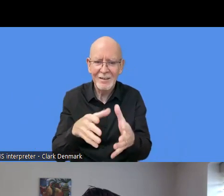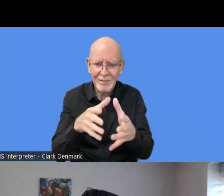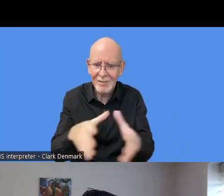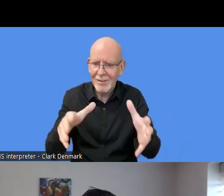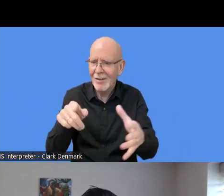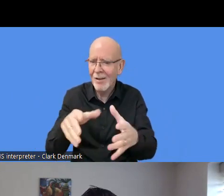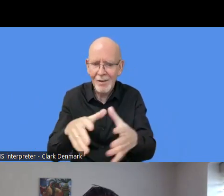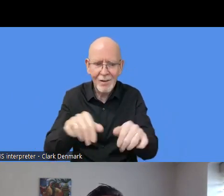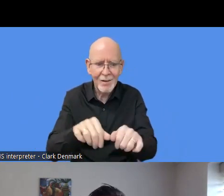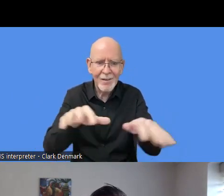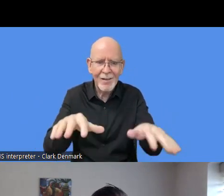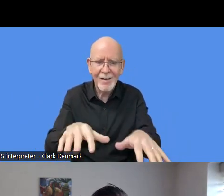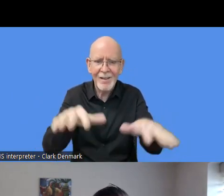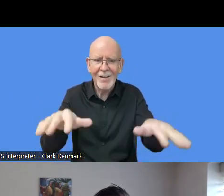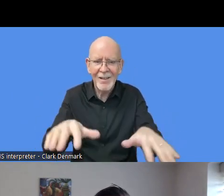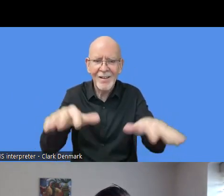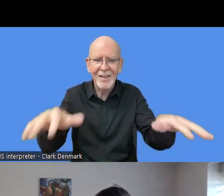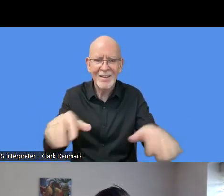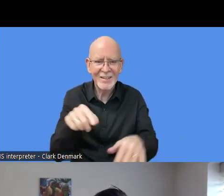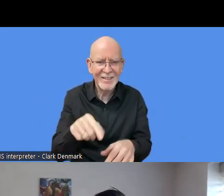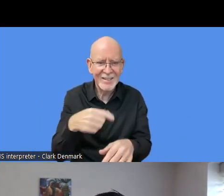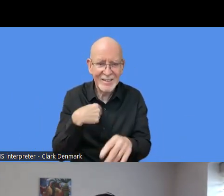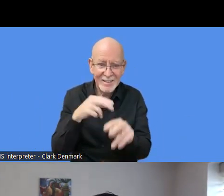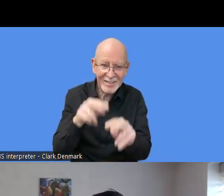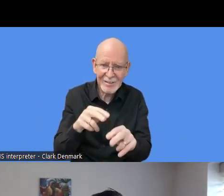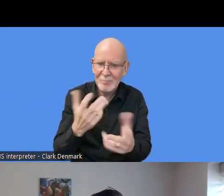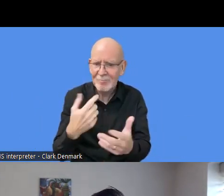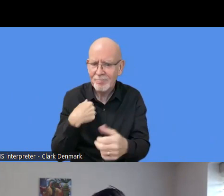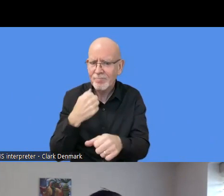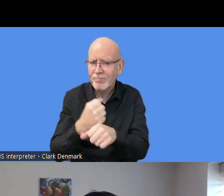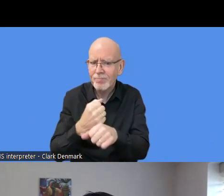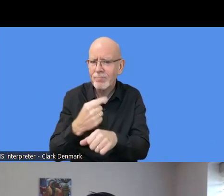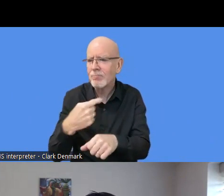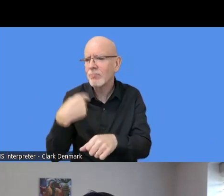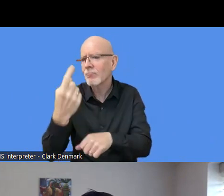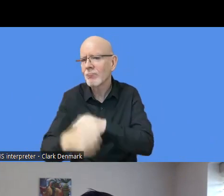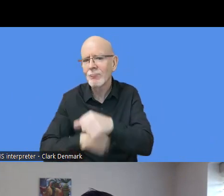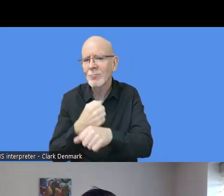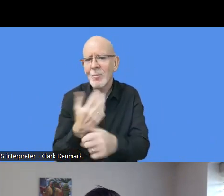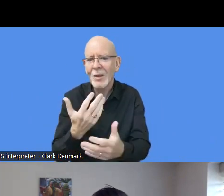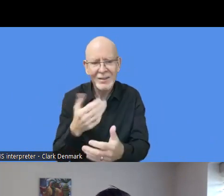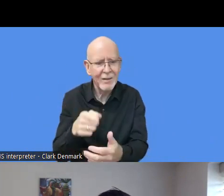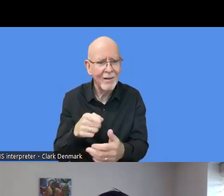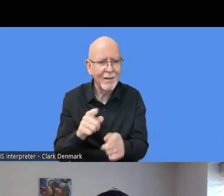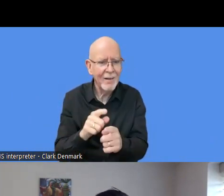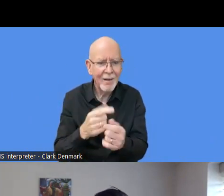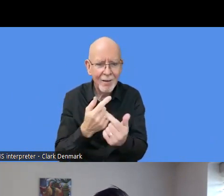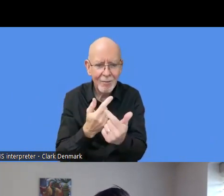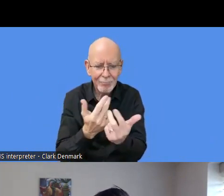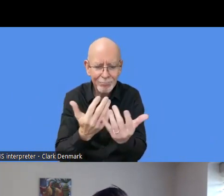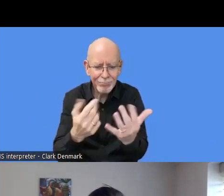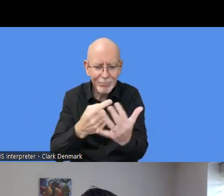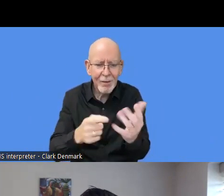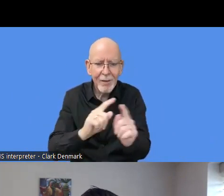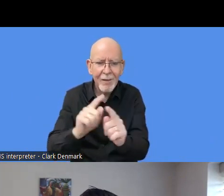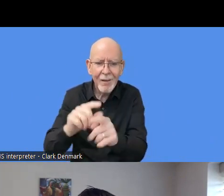the opportunities for you to build those alliances and to find contributors